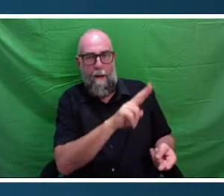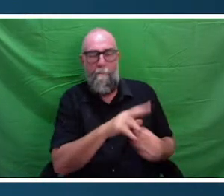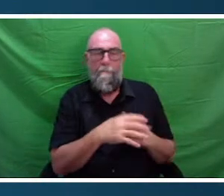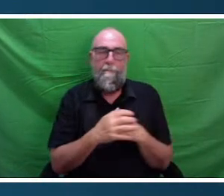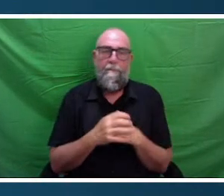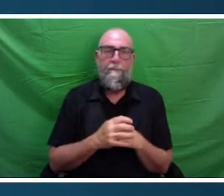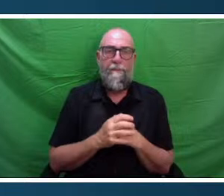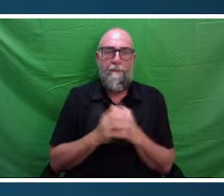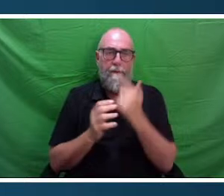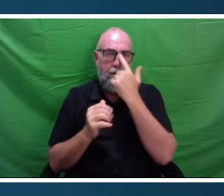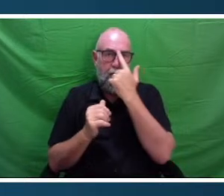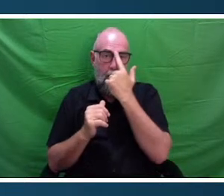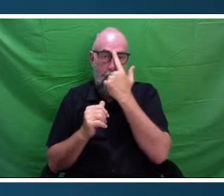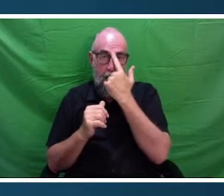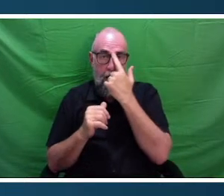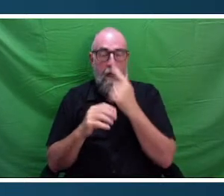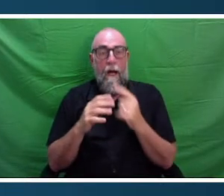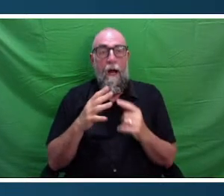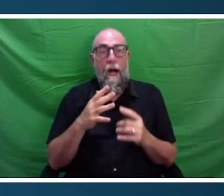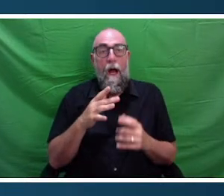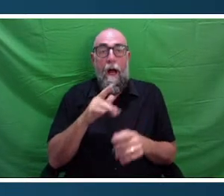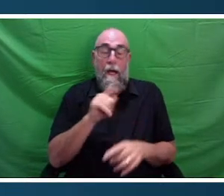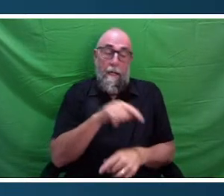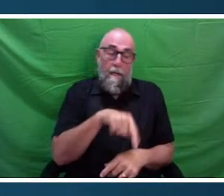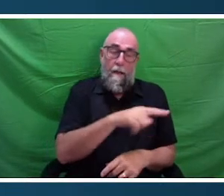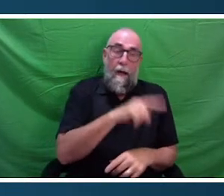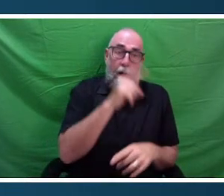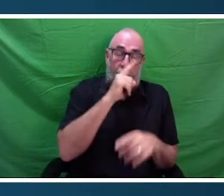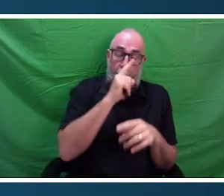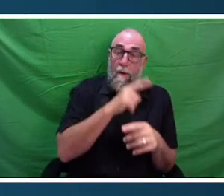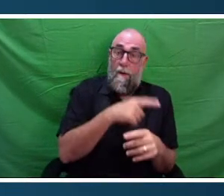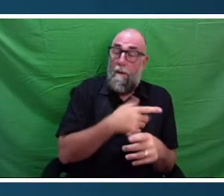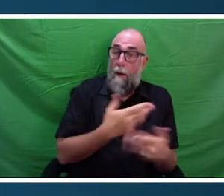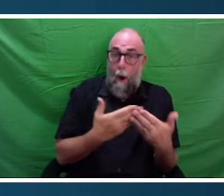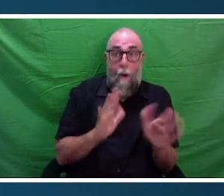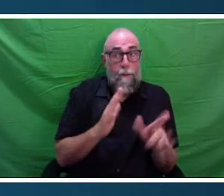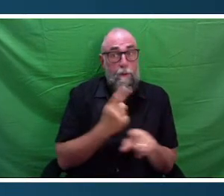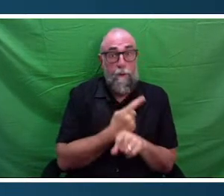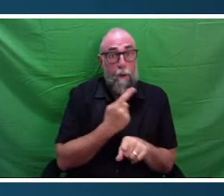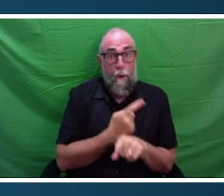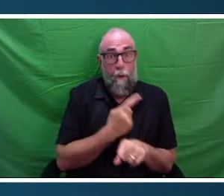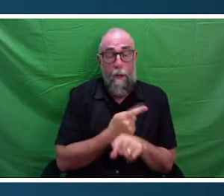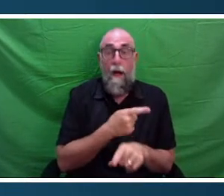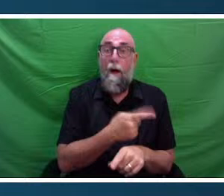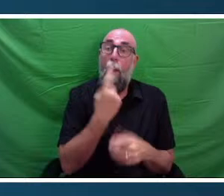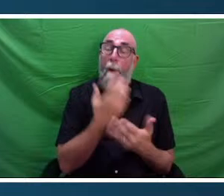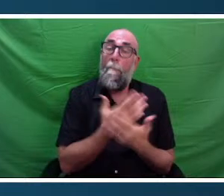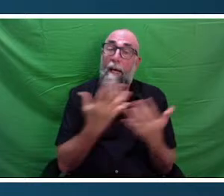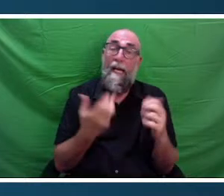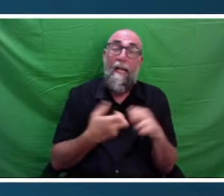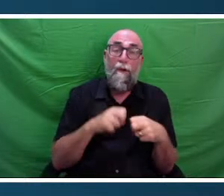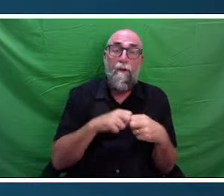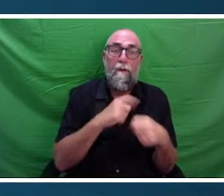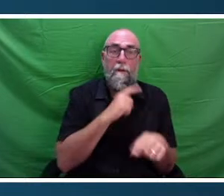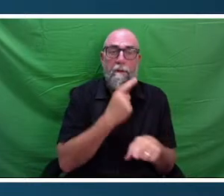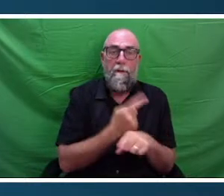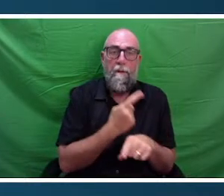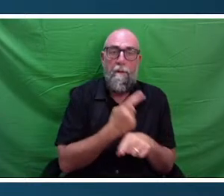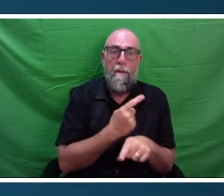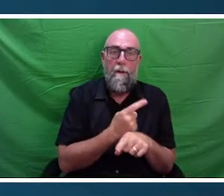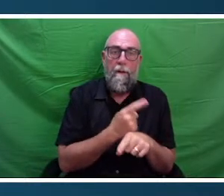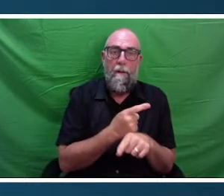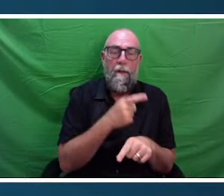afraid to voice their discontent and their concerns with us. One of the main issues people were concerned about was the deductions remaining